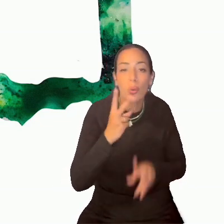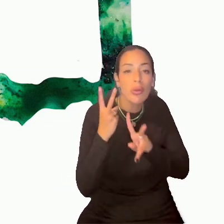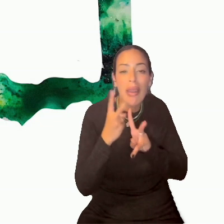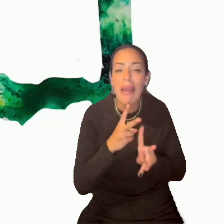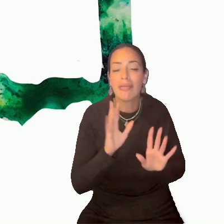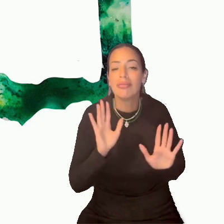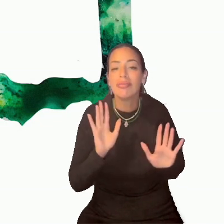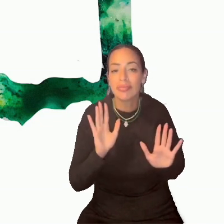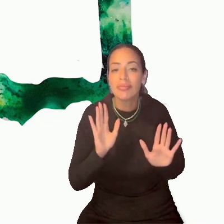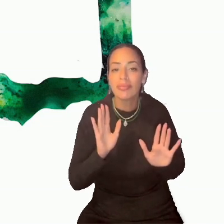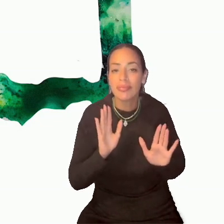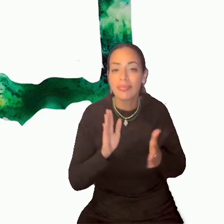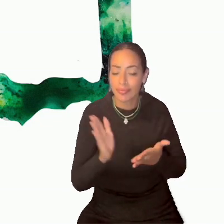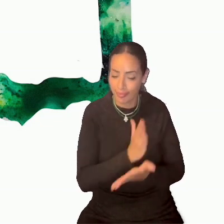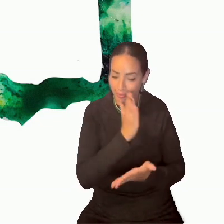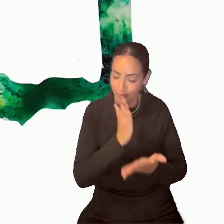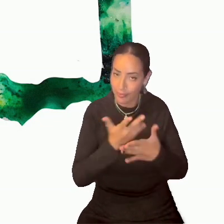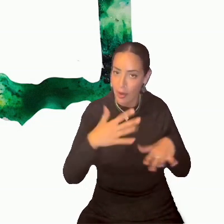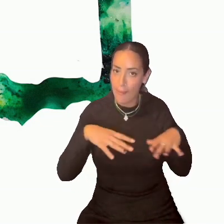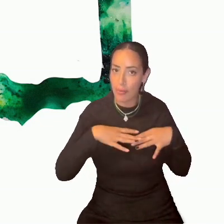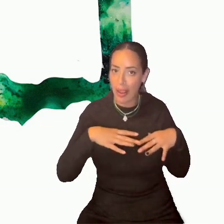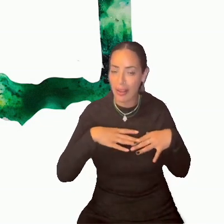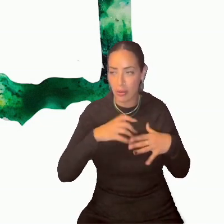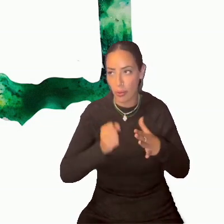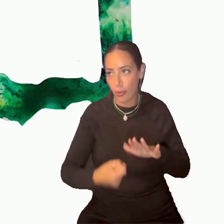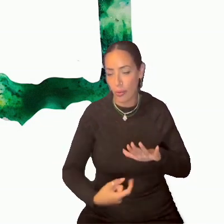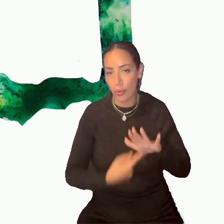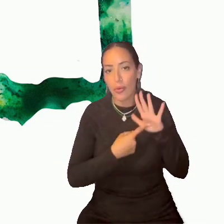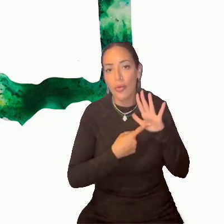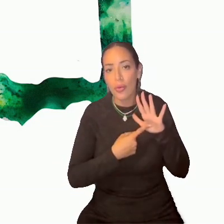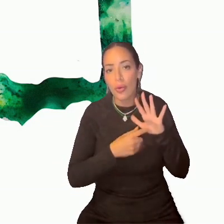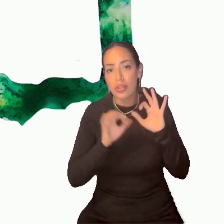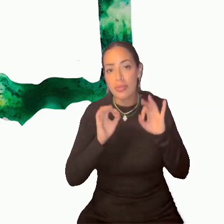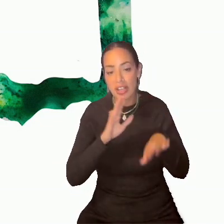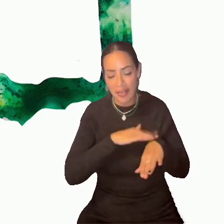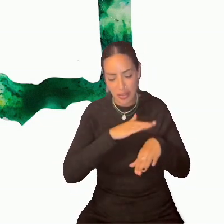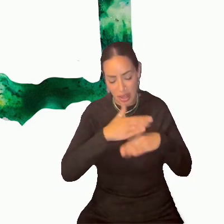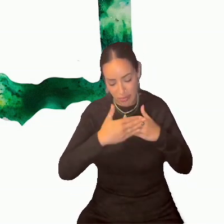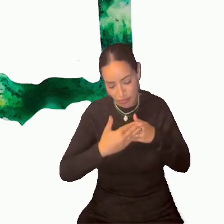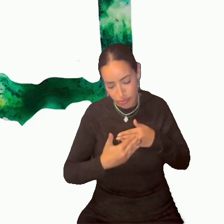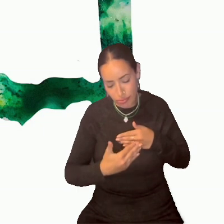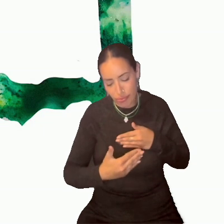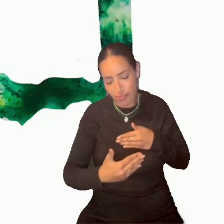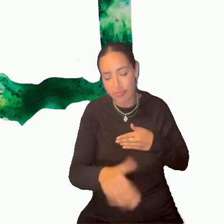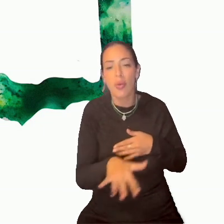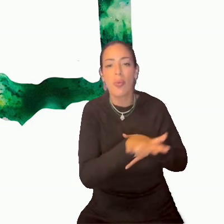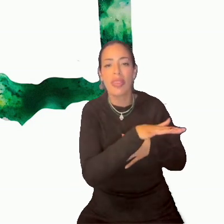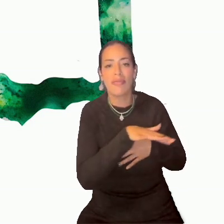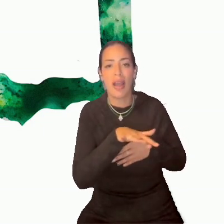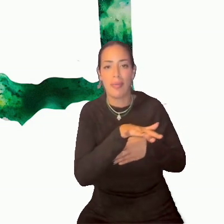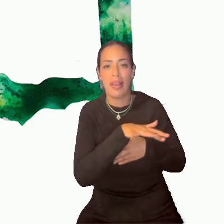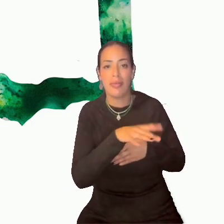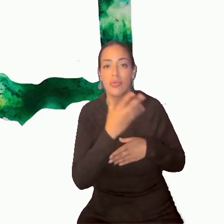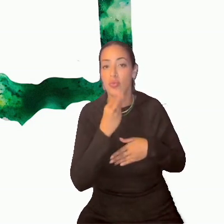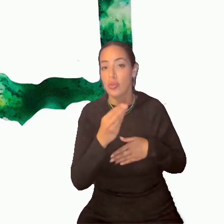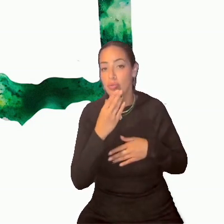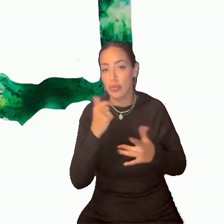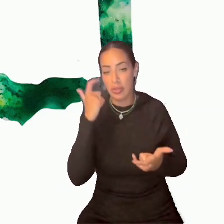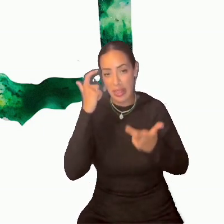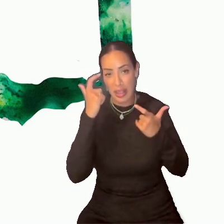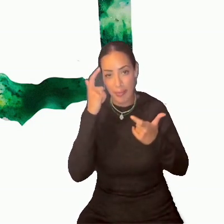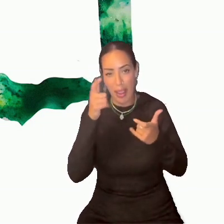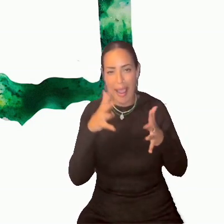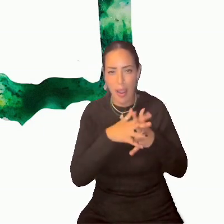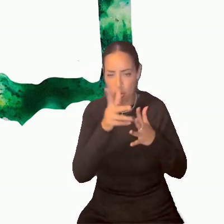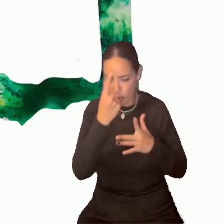care. Taking breaks is essential, particularly if you spend long periods of time with a family. It can also be useful to think about the ways